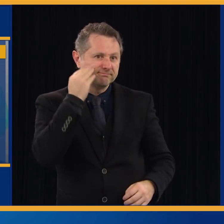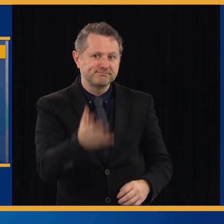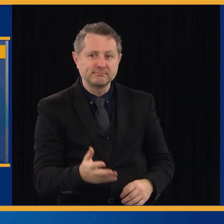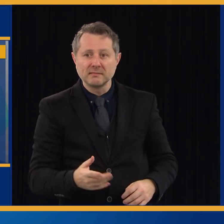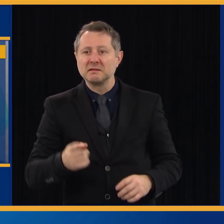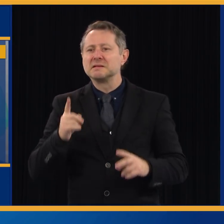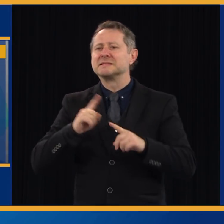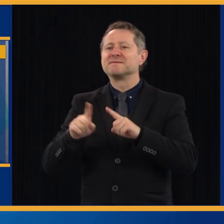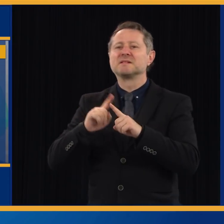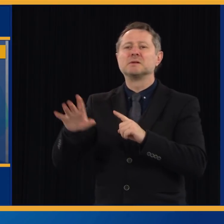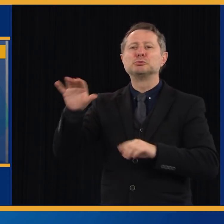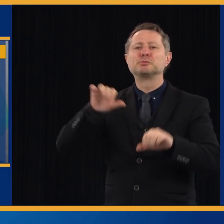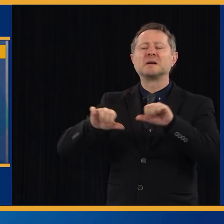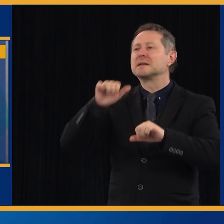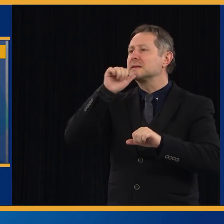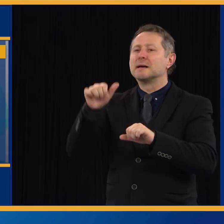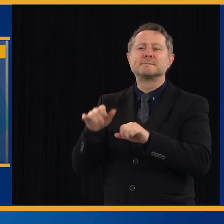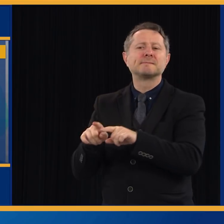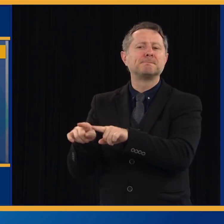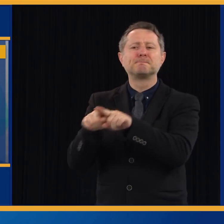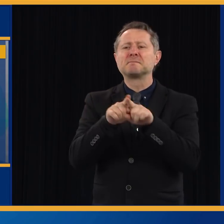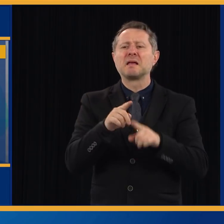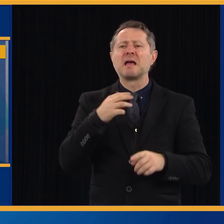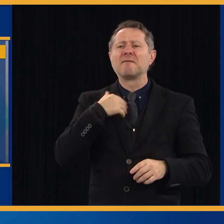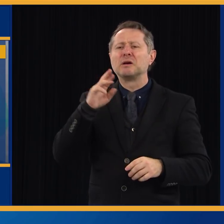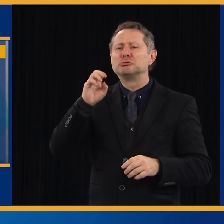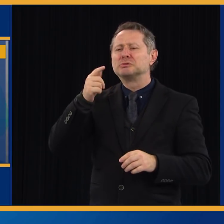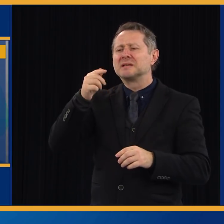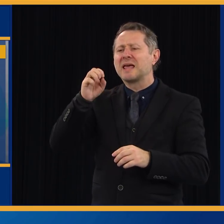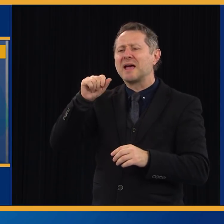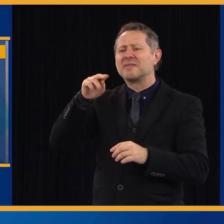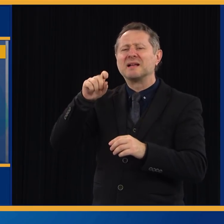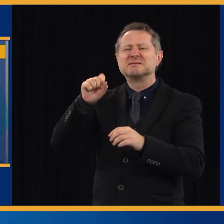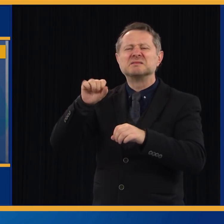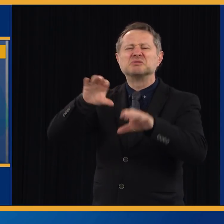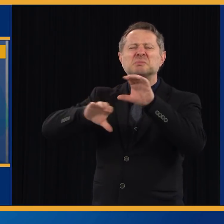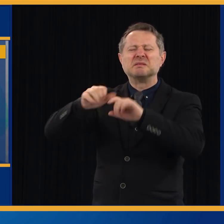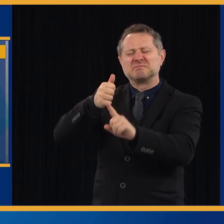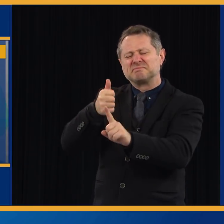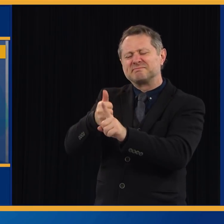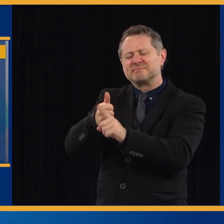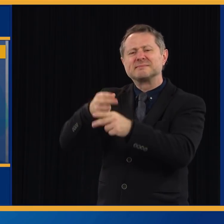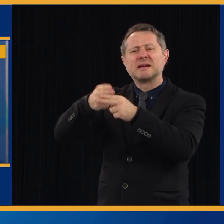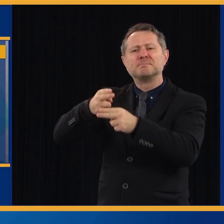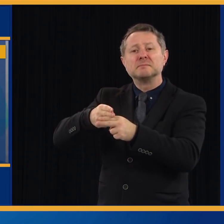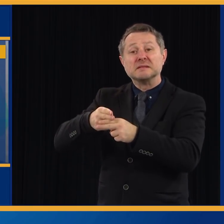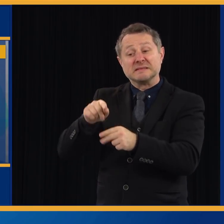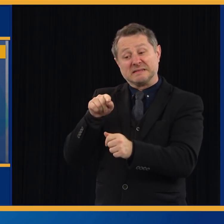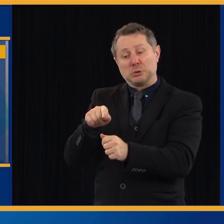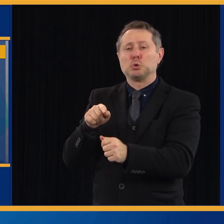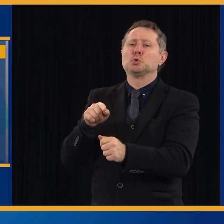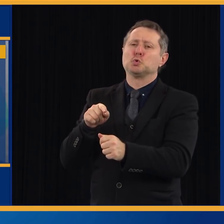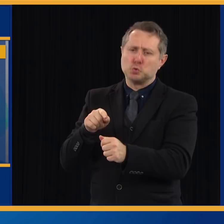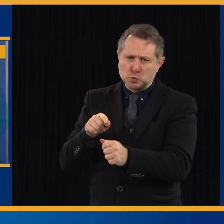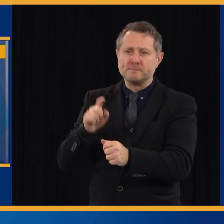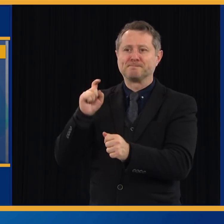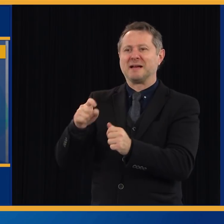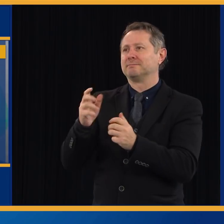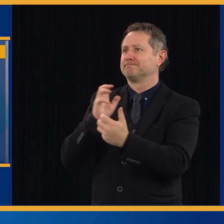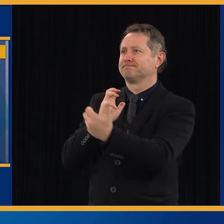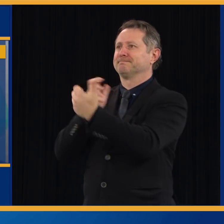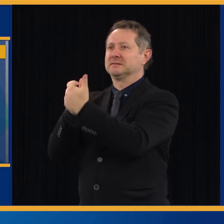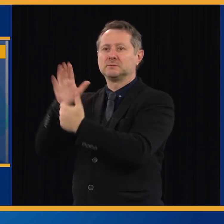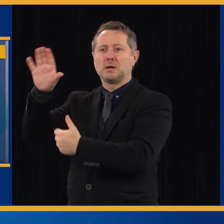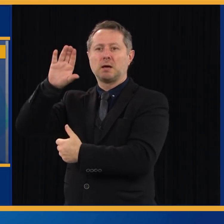reagents, chemicals, that you need for each manufacturer's test kit